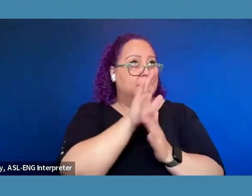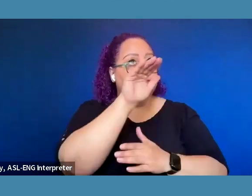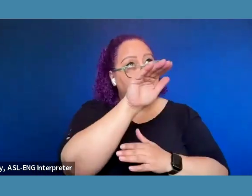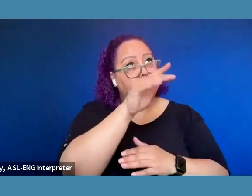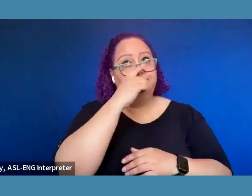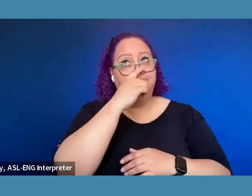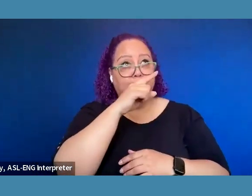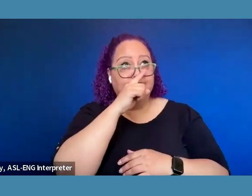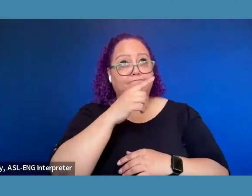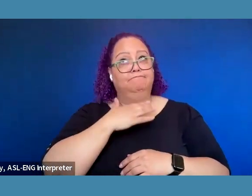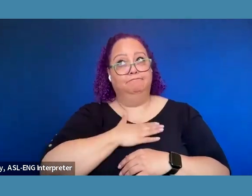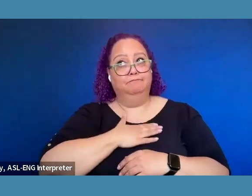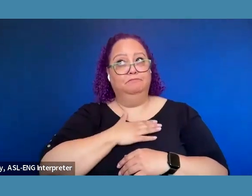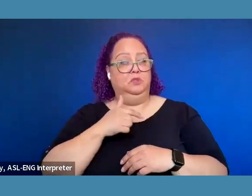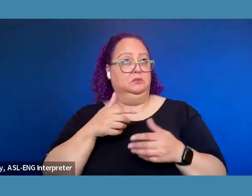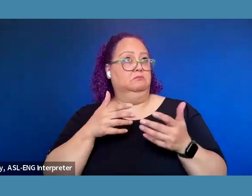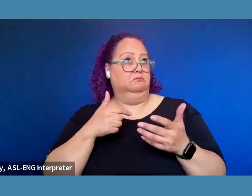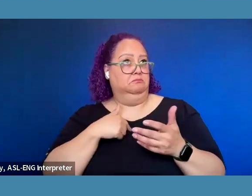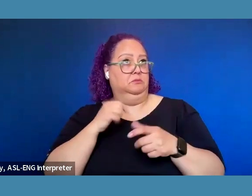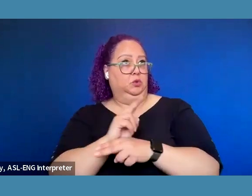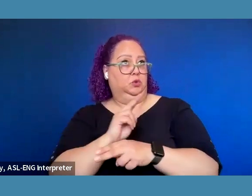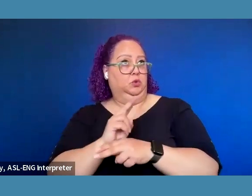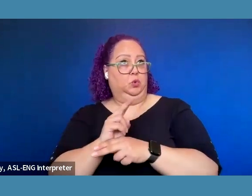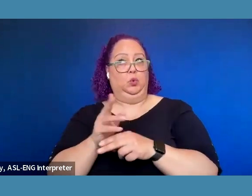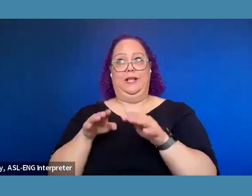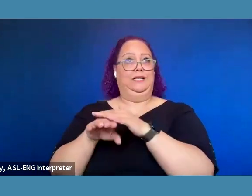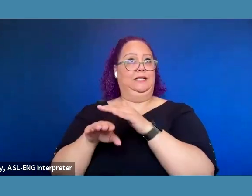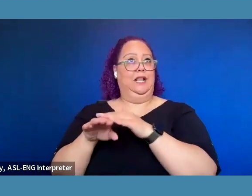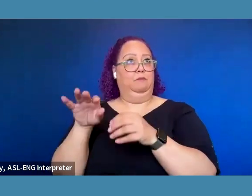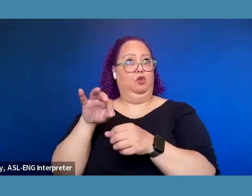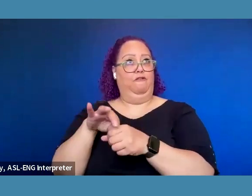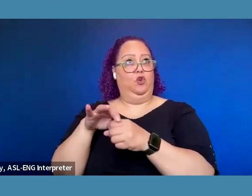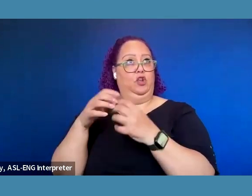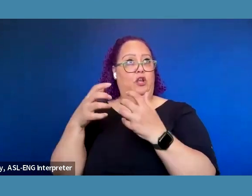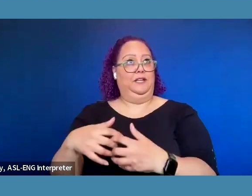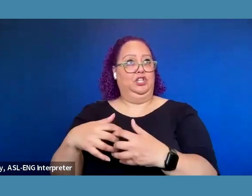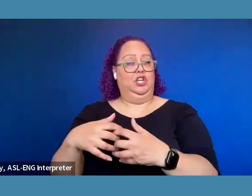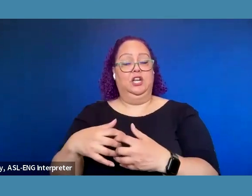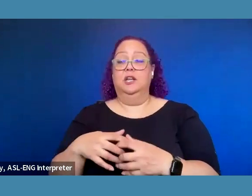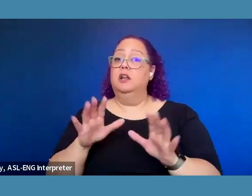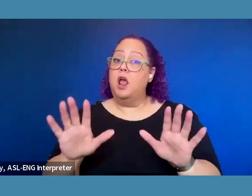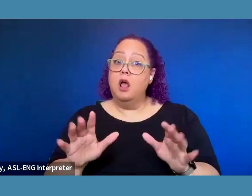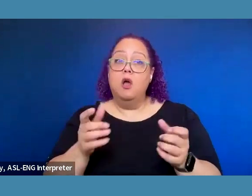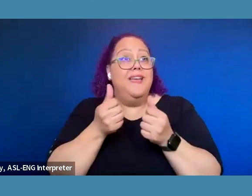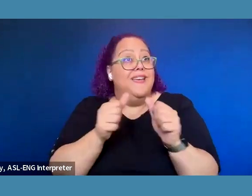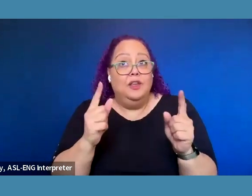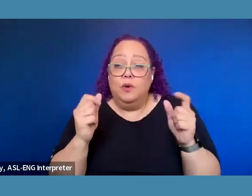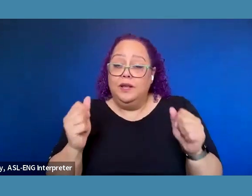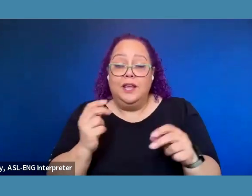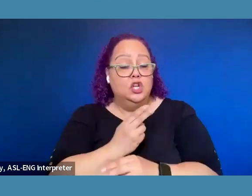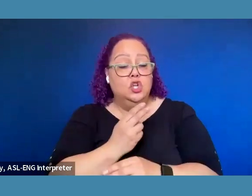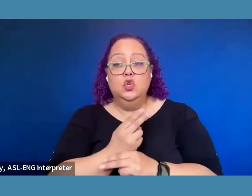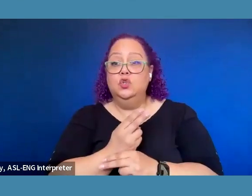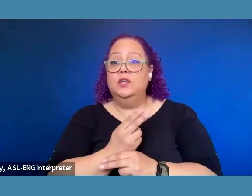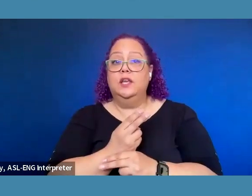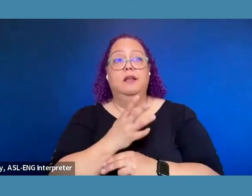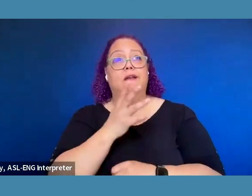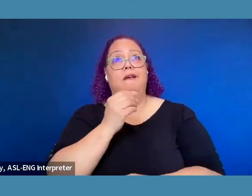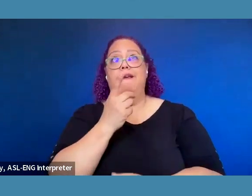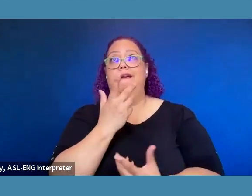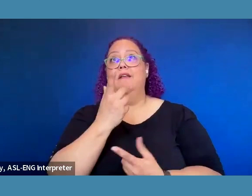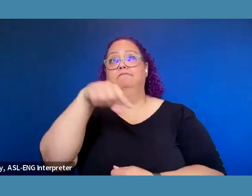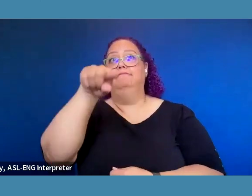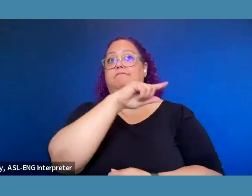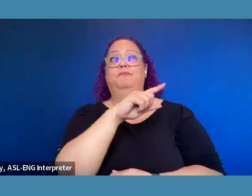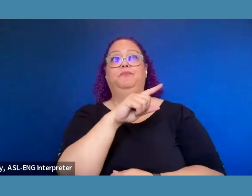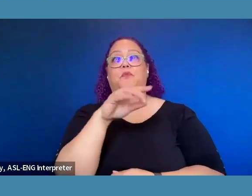use it. They are not allowed to inquire about why you want to use it. You just request the accessible machine and they